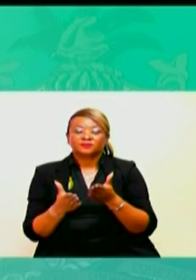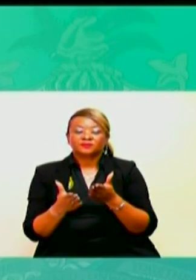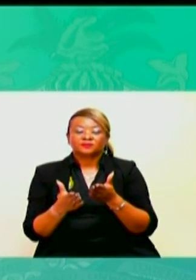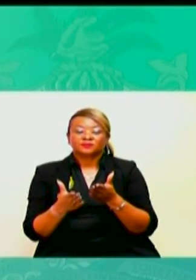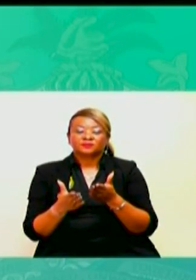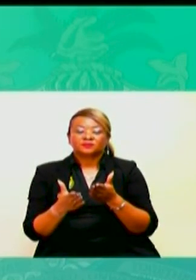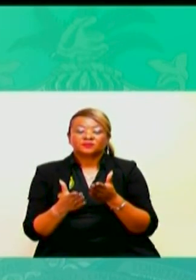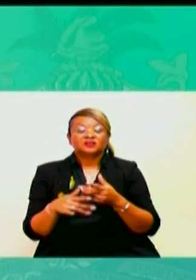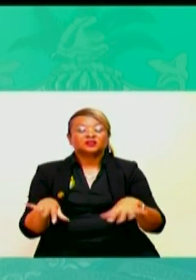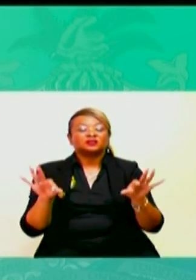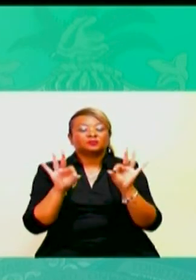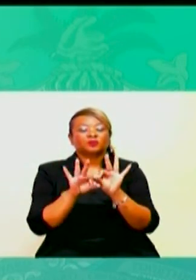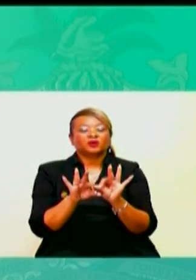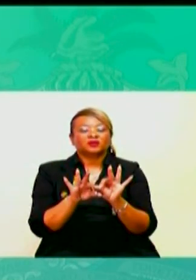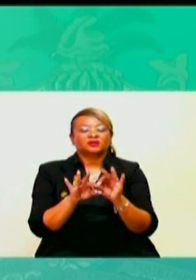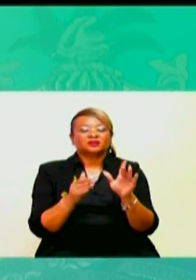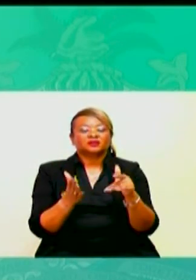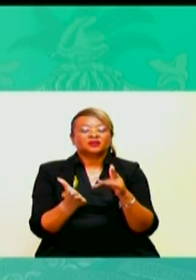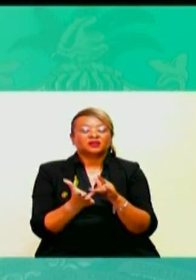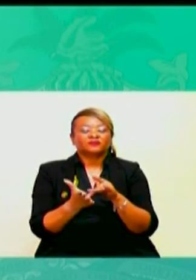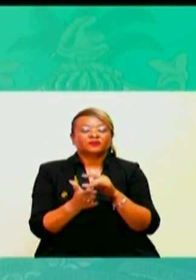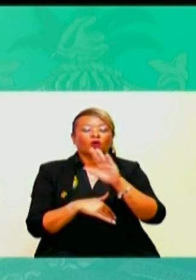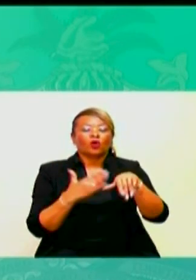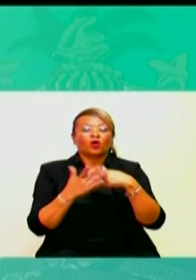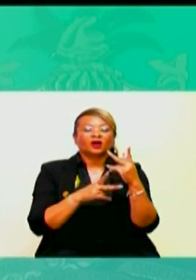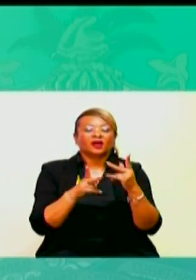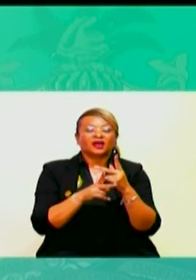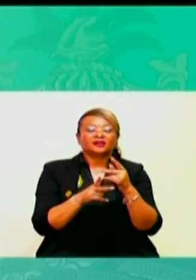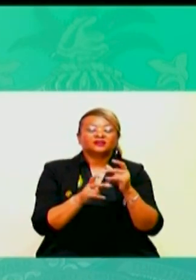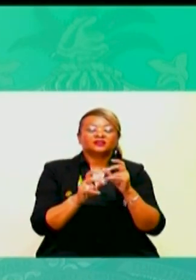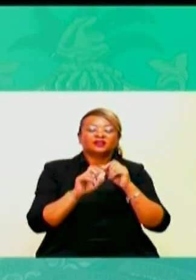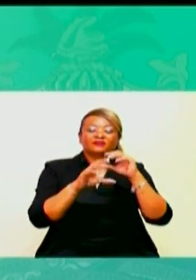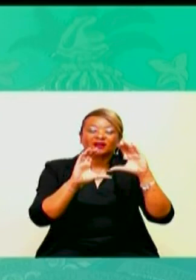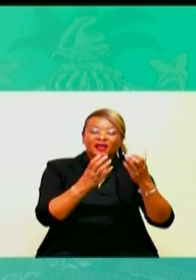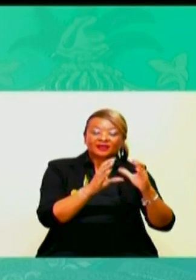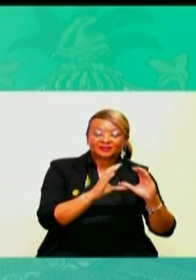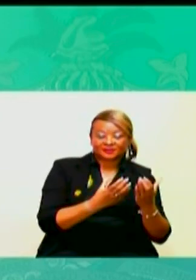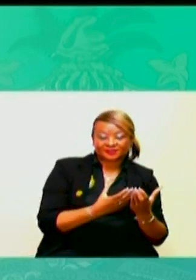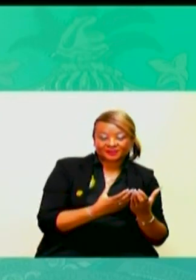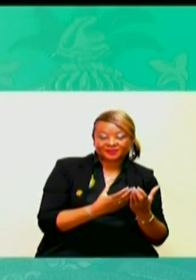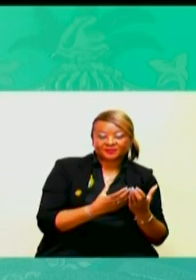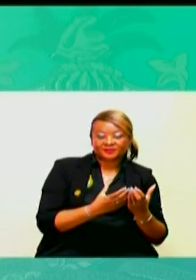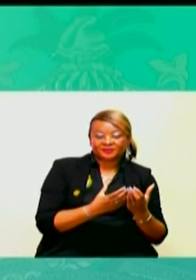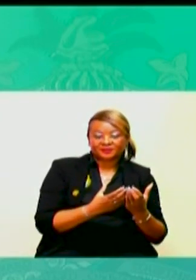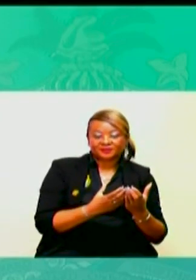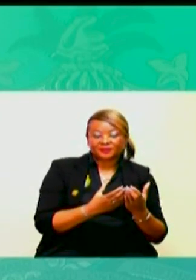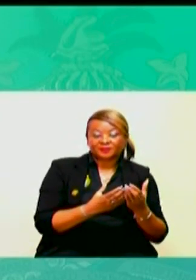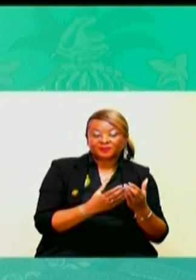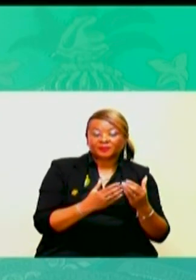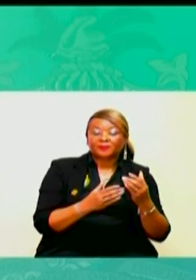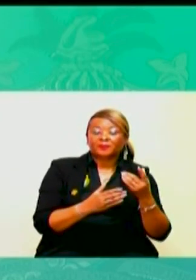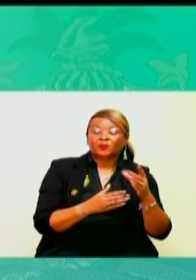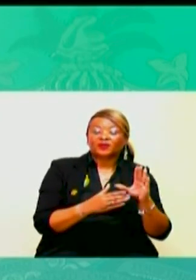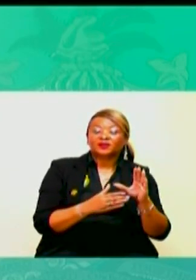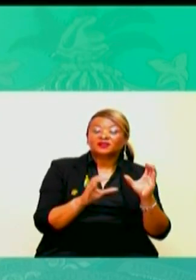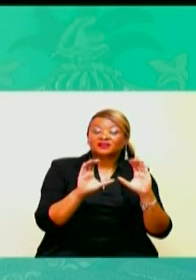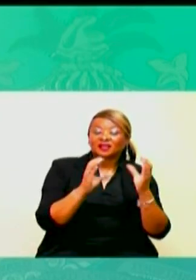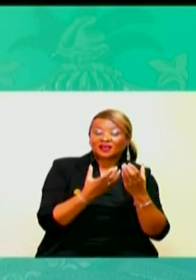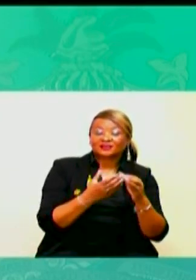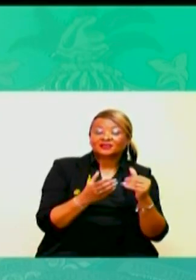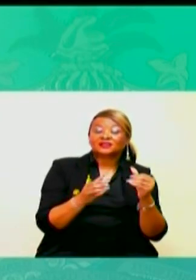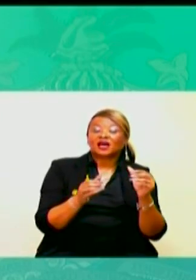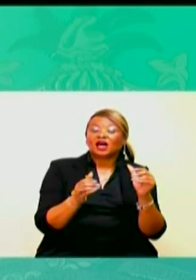important. We send our officers on all kinds of courses, but the bottom line is, Madam Speaker, is whether or not these courses are